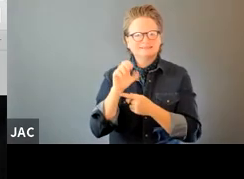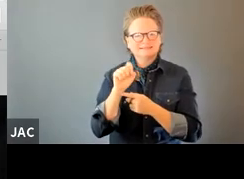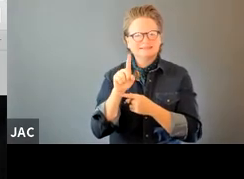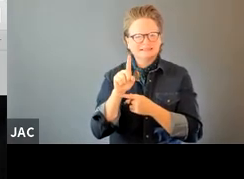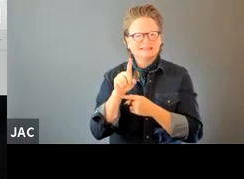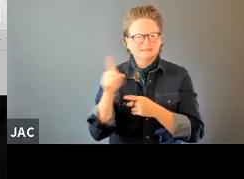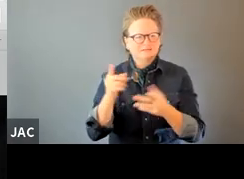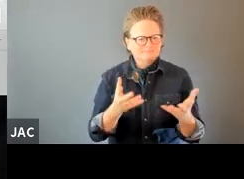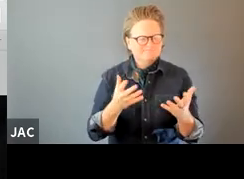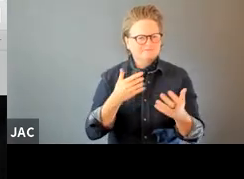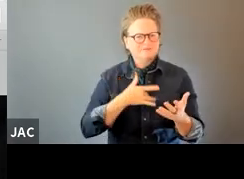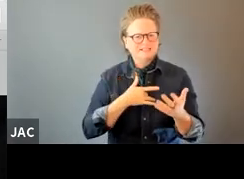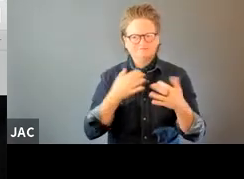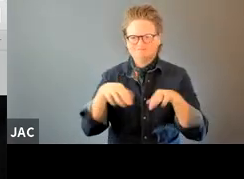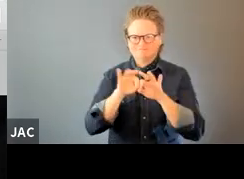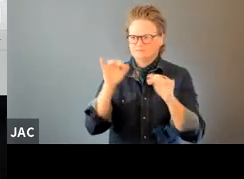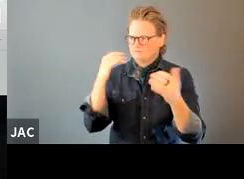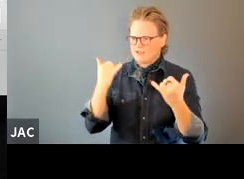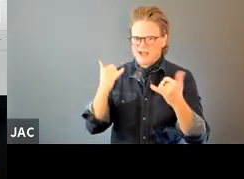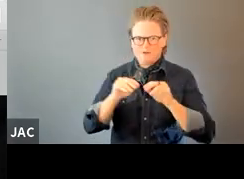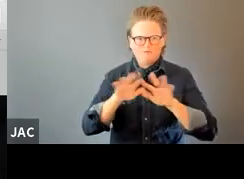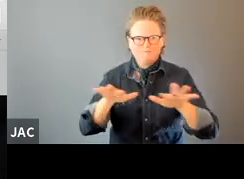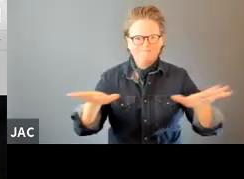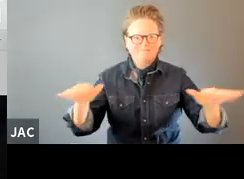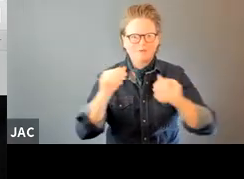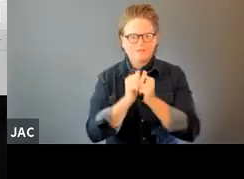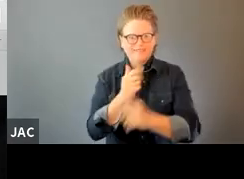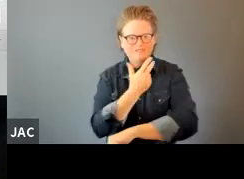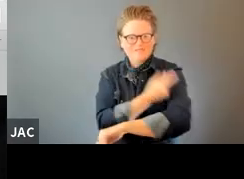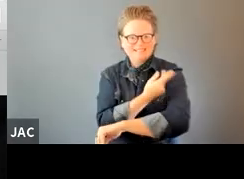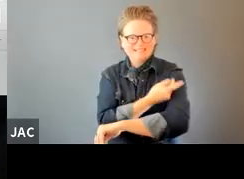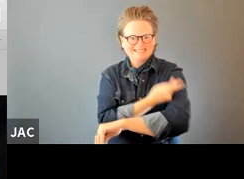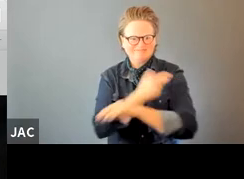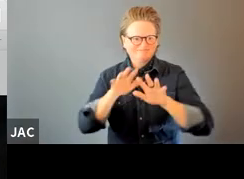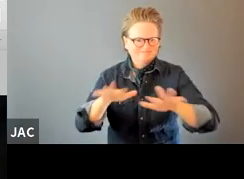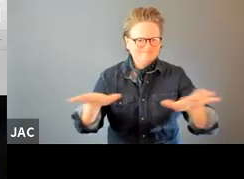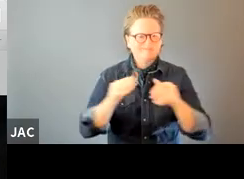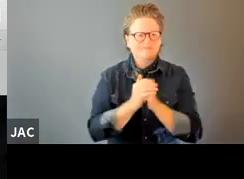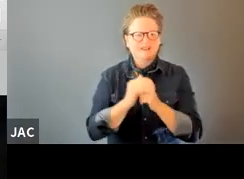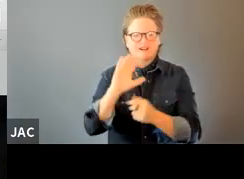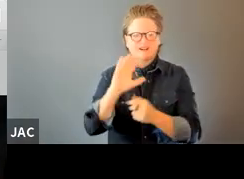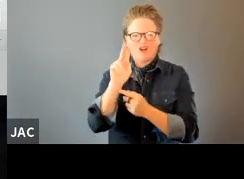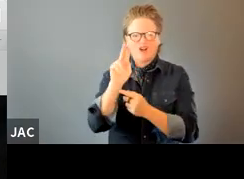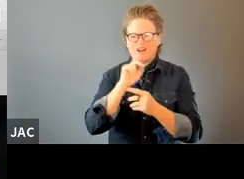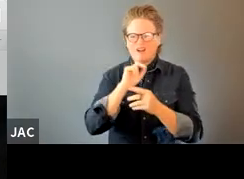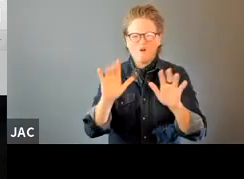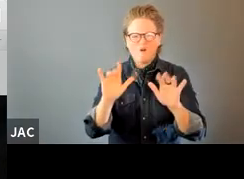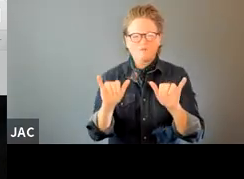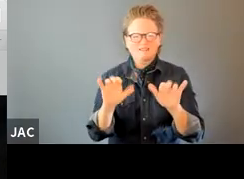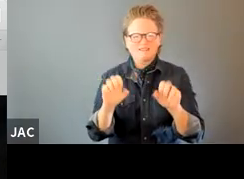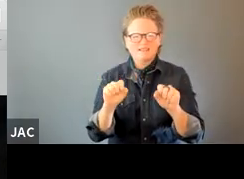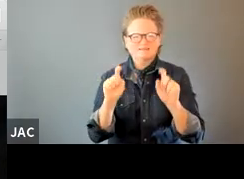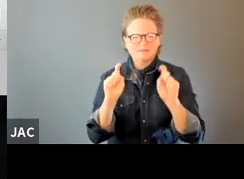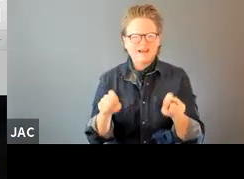is a really great person. He contacted CSD and said, we're noticing with the vaccinations that